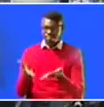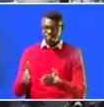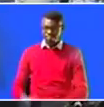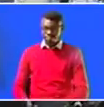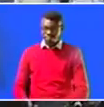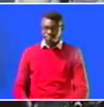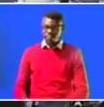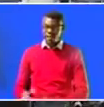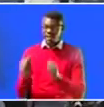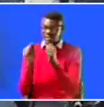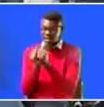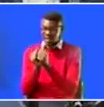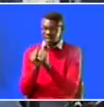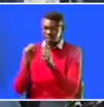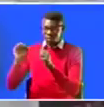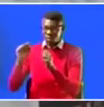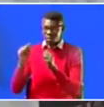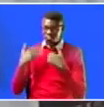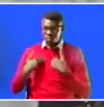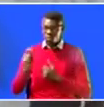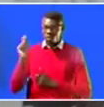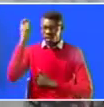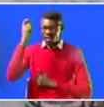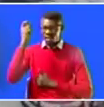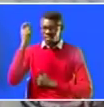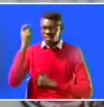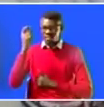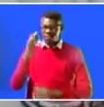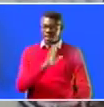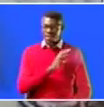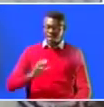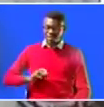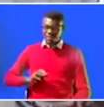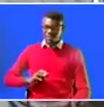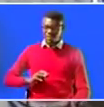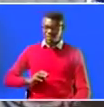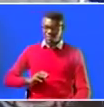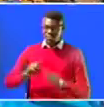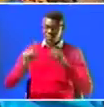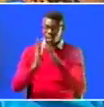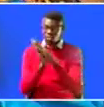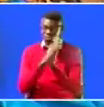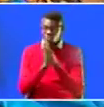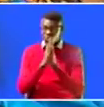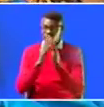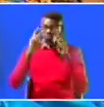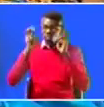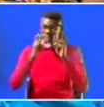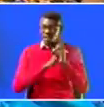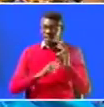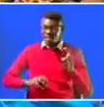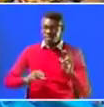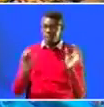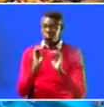of the over 10 million Kenyans who profess the Christian faith. But this story is not about the Christians. It's